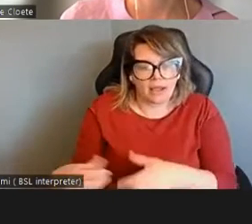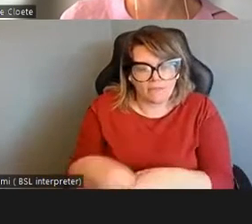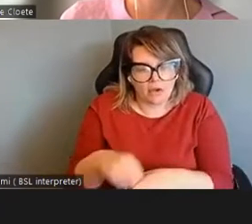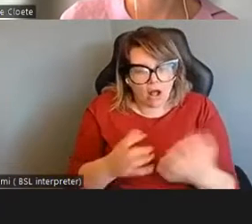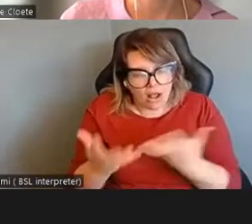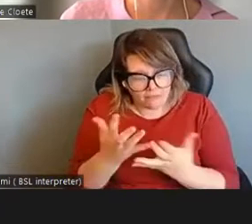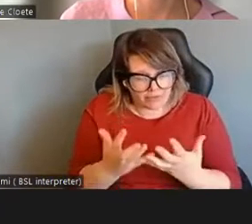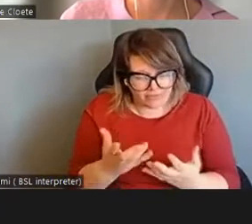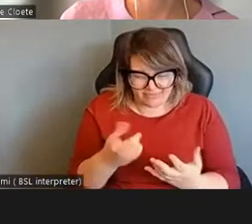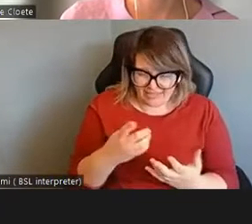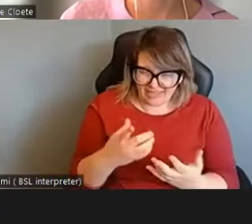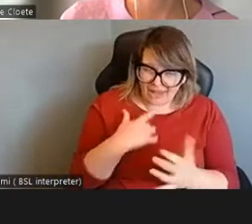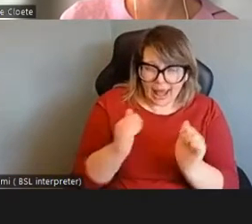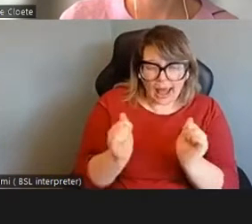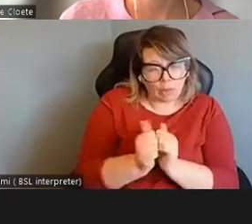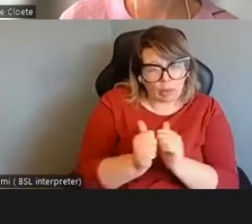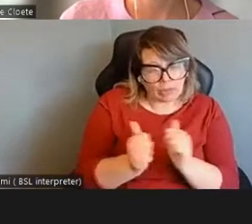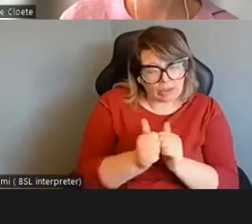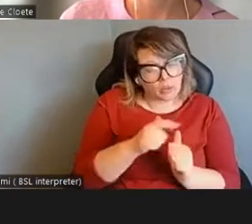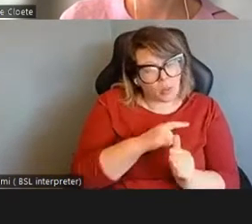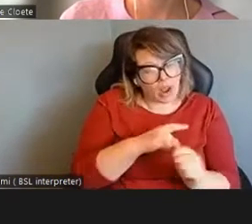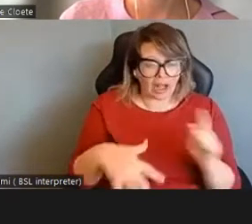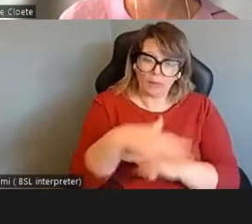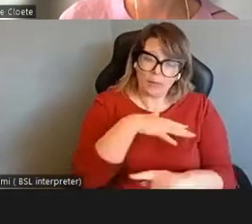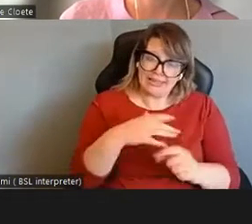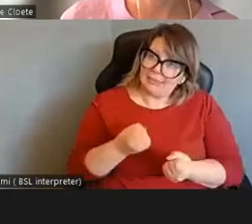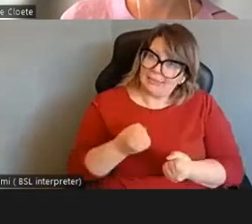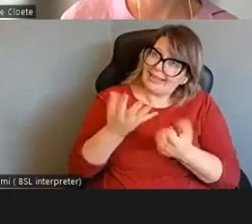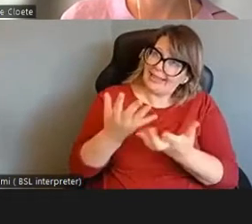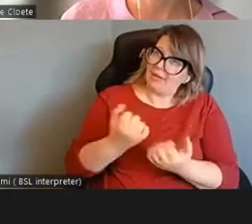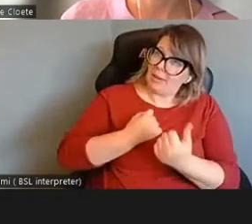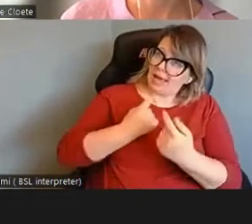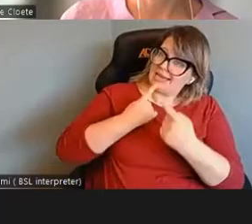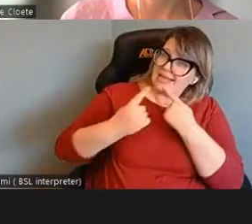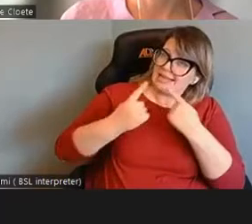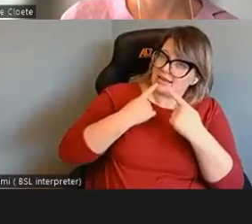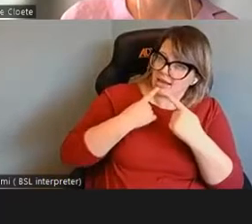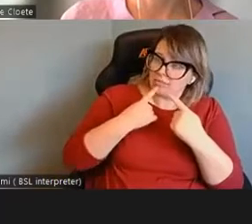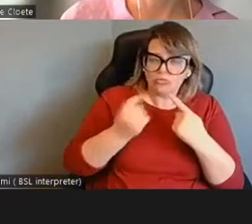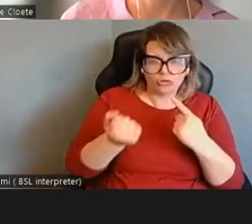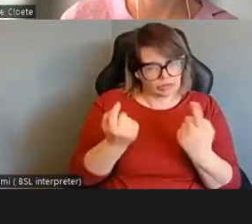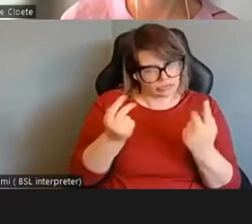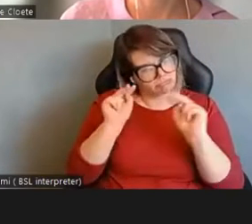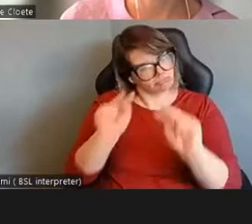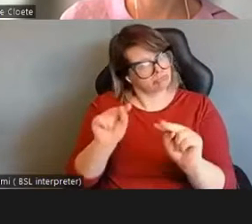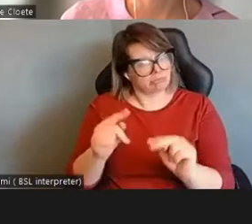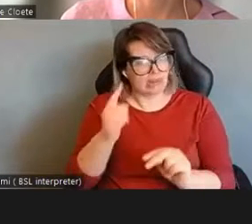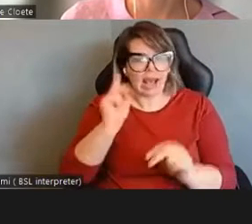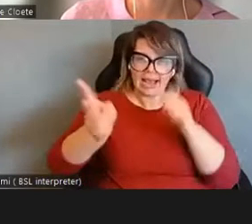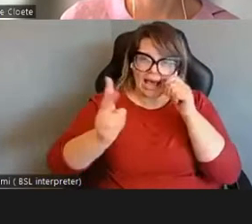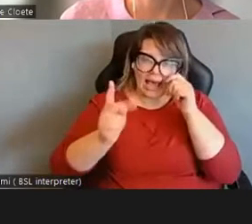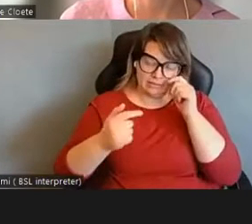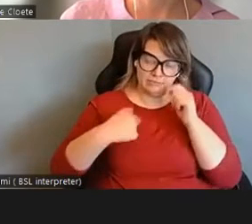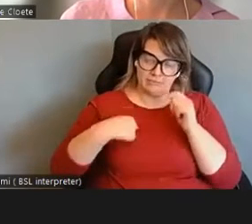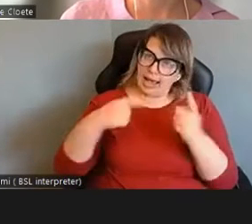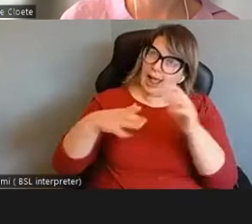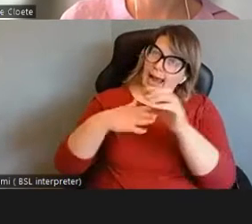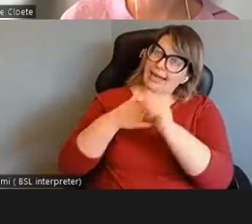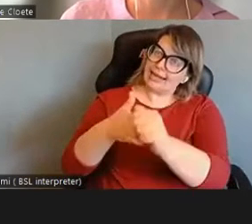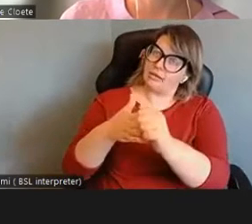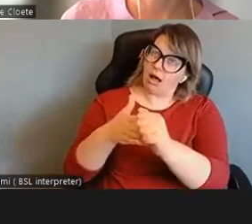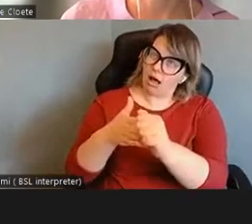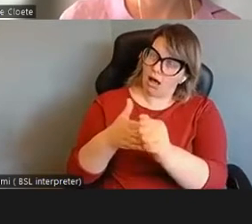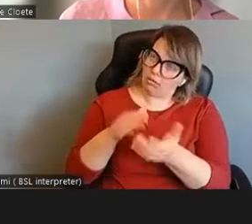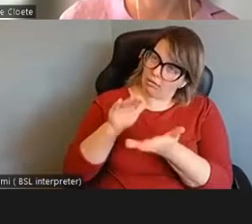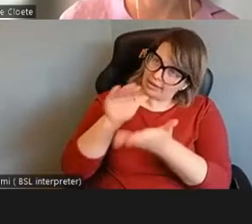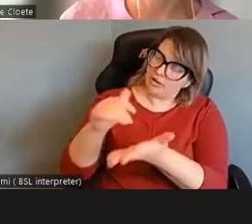because community members provided their data, so they should now see what their leaders did with the data,